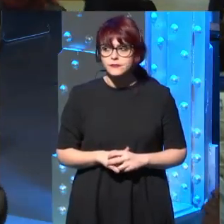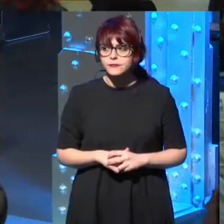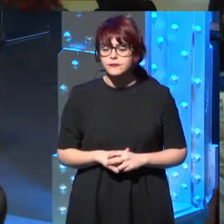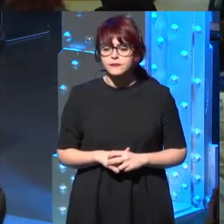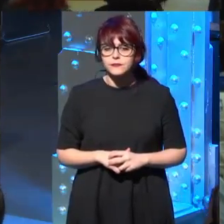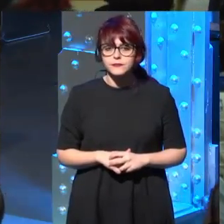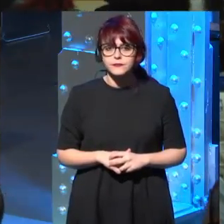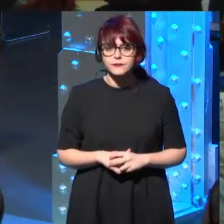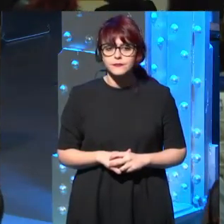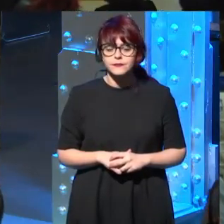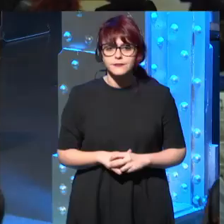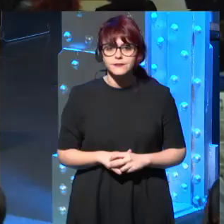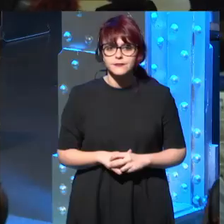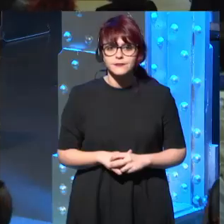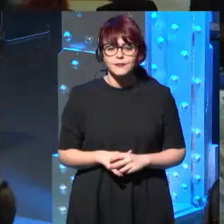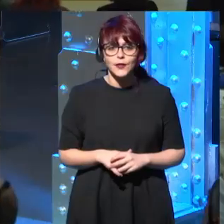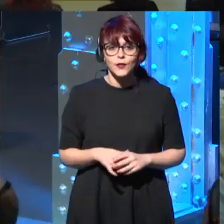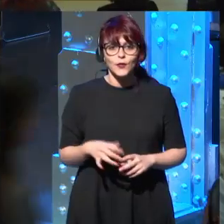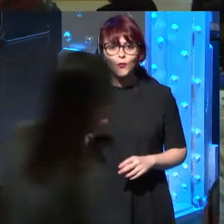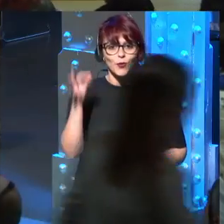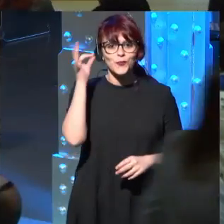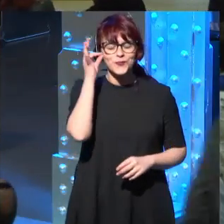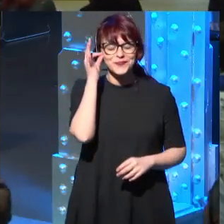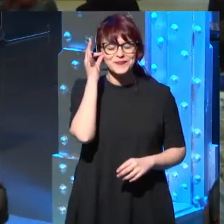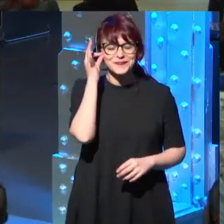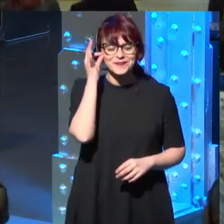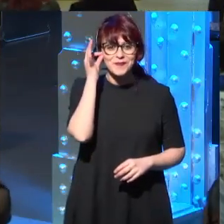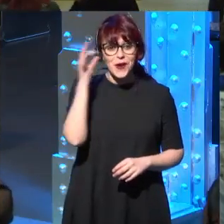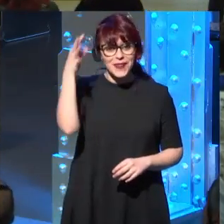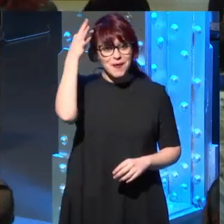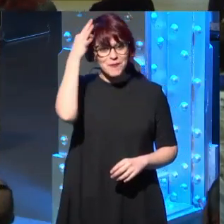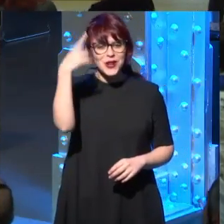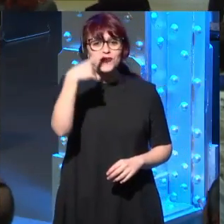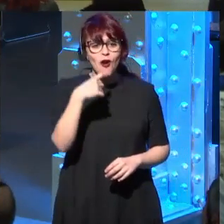Hay una mujer. There's a red-haired woman there.